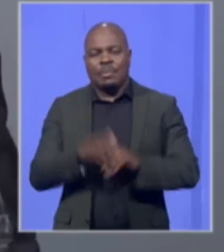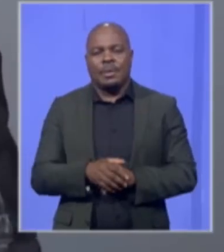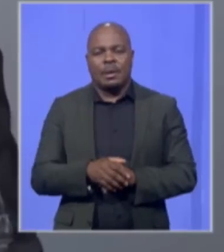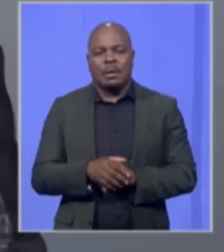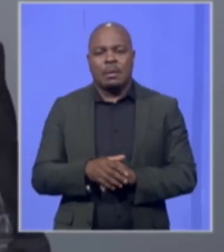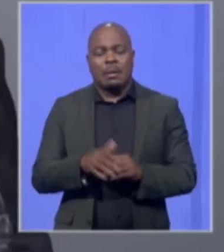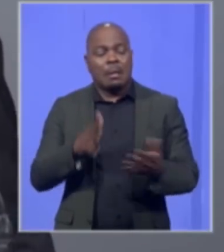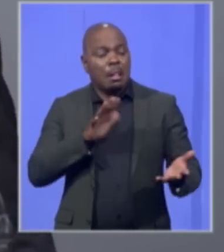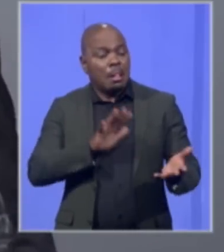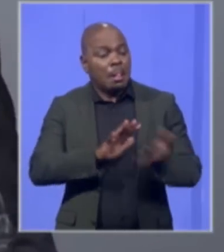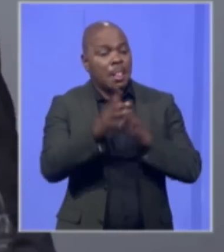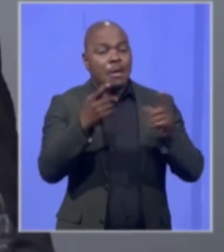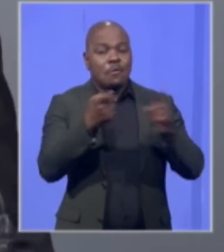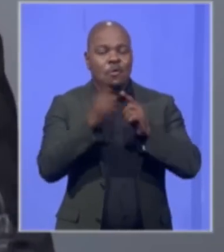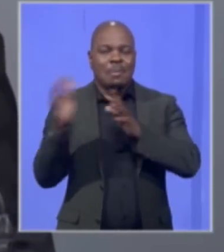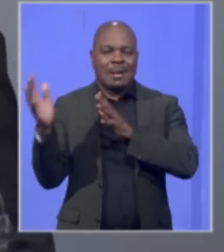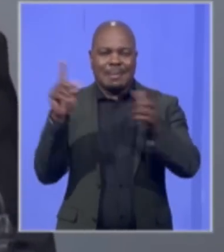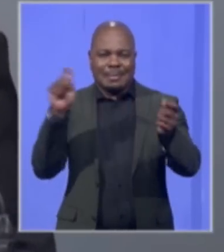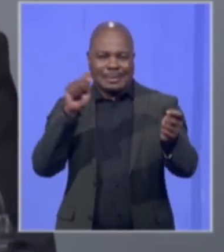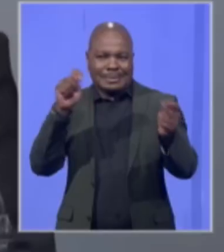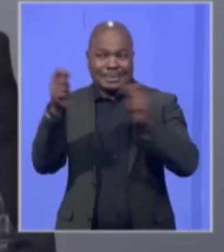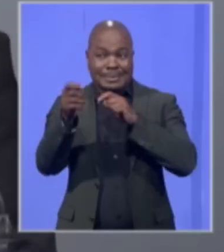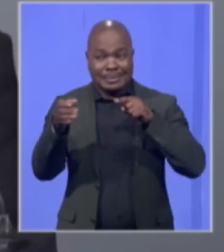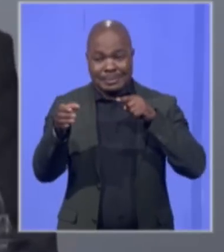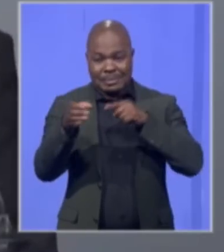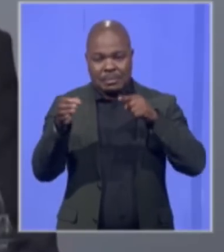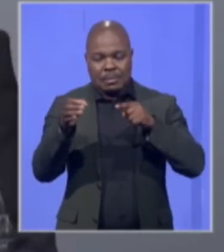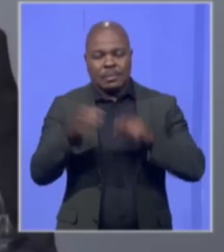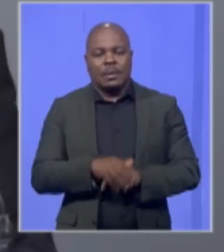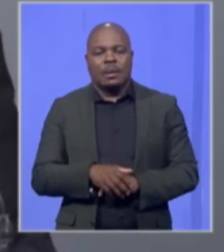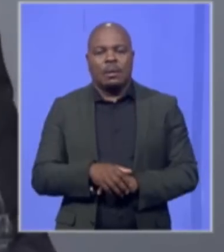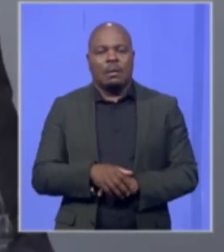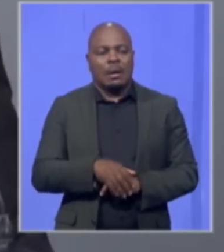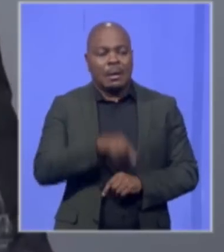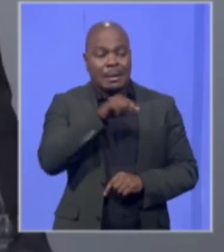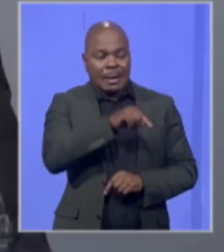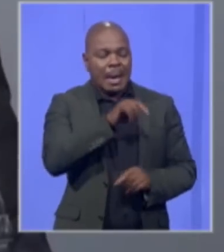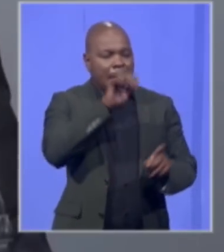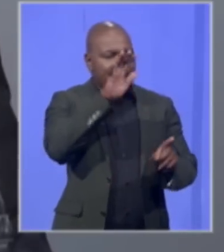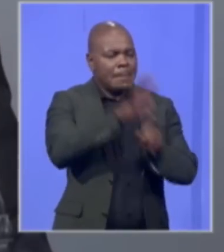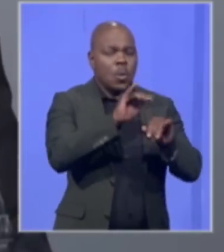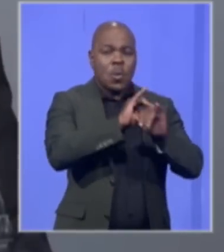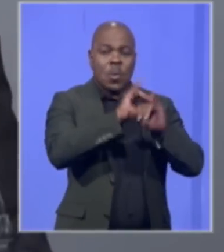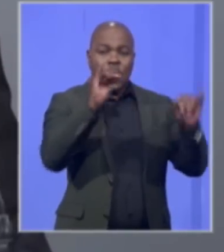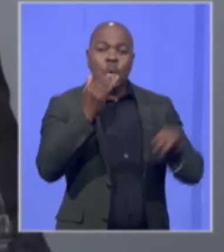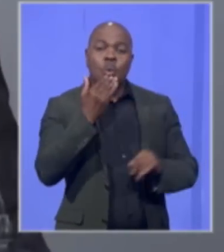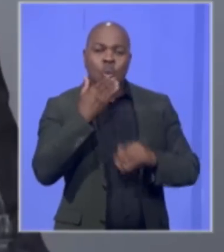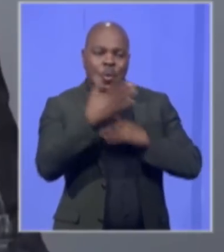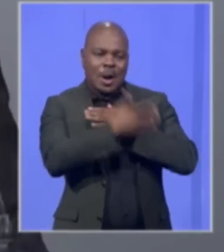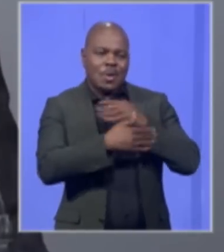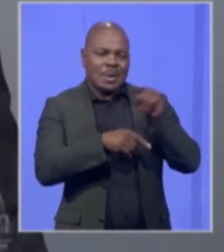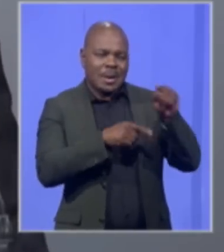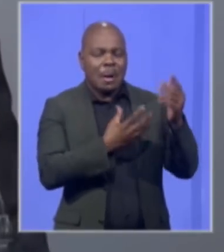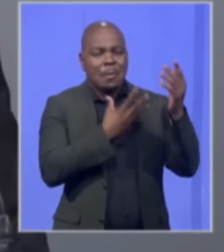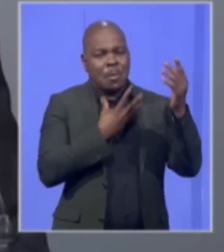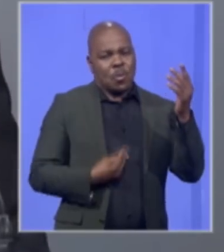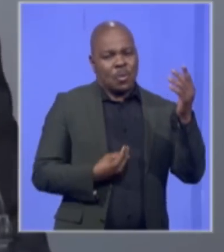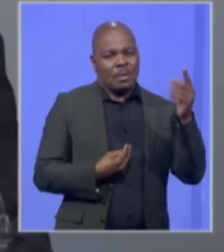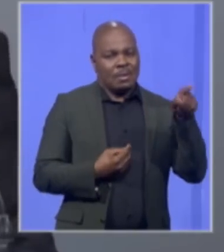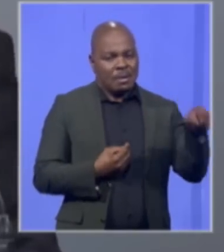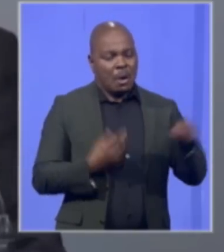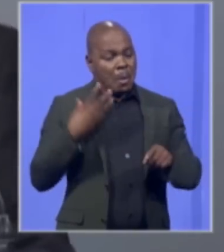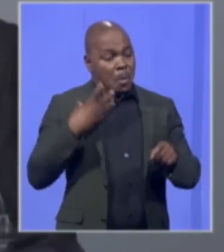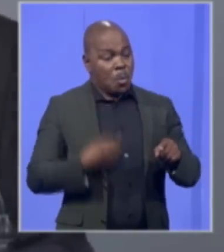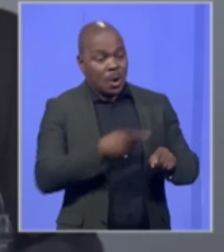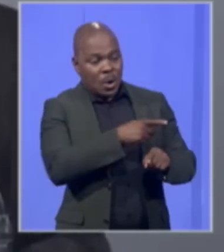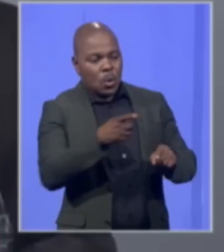climate-induced natural disasters is disproportionately affecting countries that can least